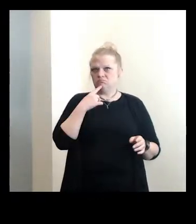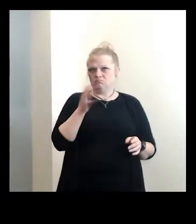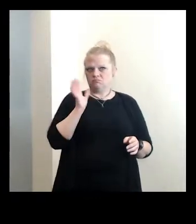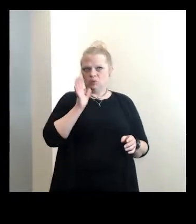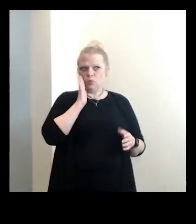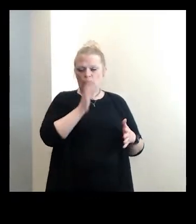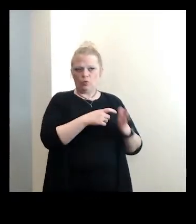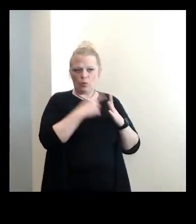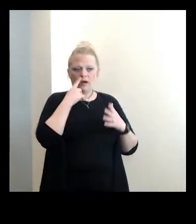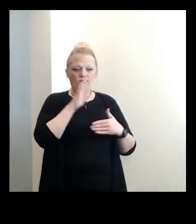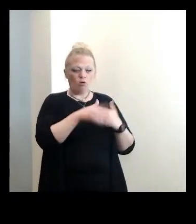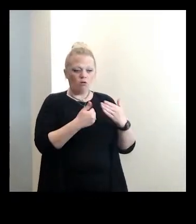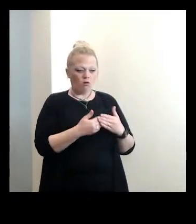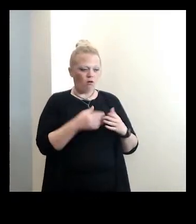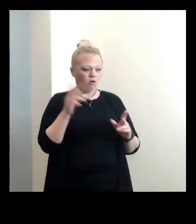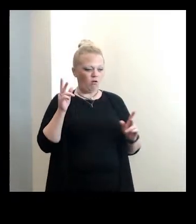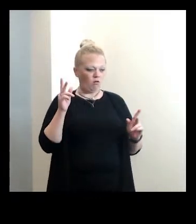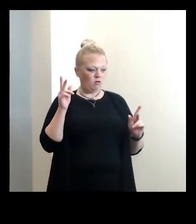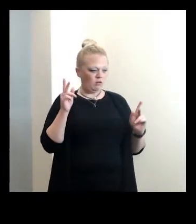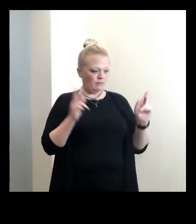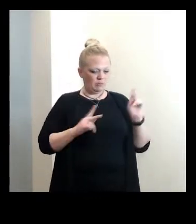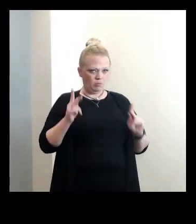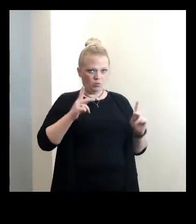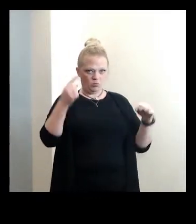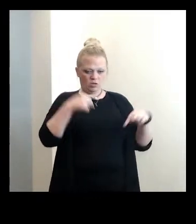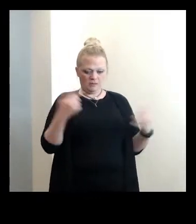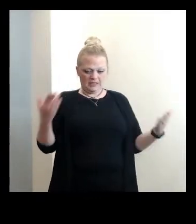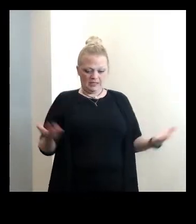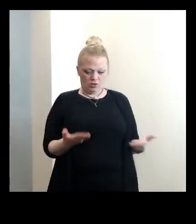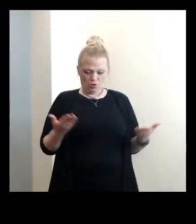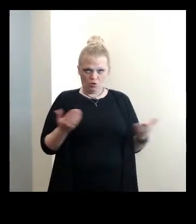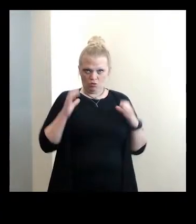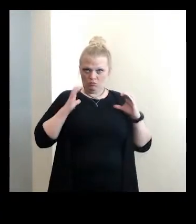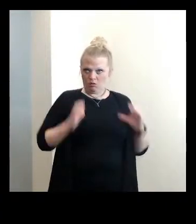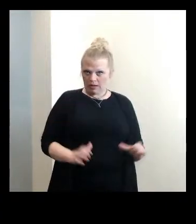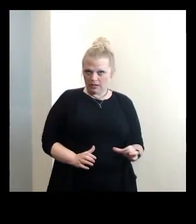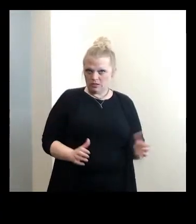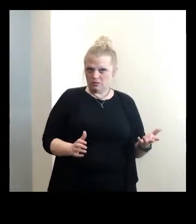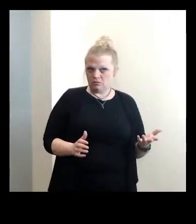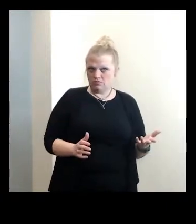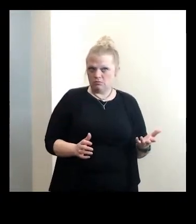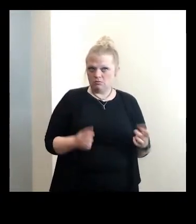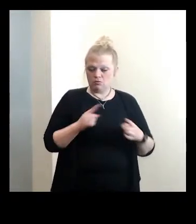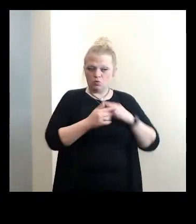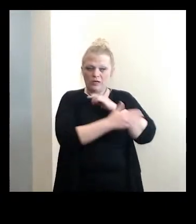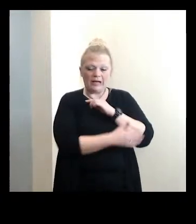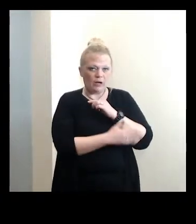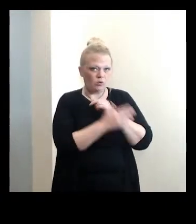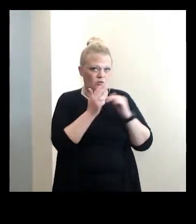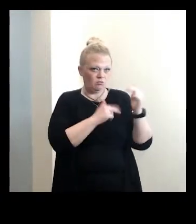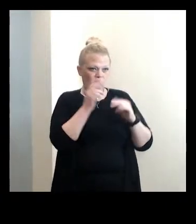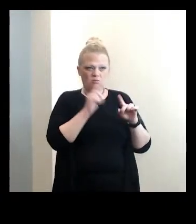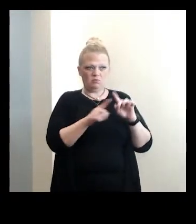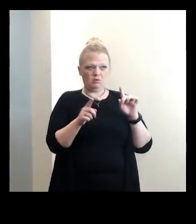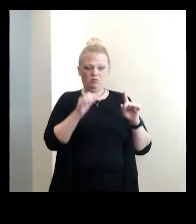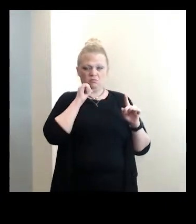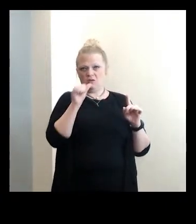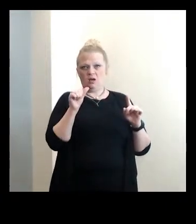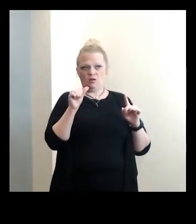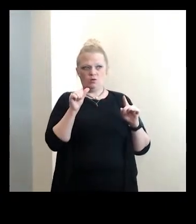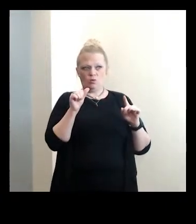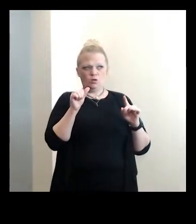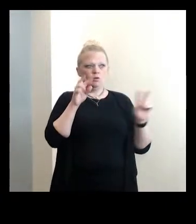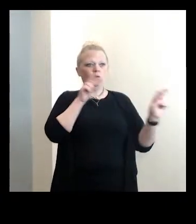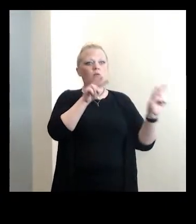require masks for all our guests and invitees, people who come in, our clients, to county facilities. We are not going to be the